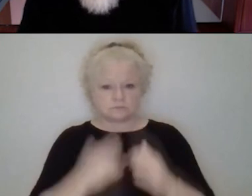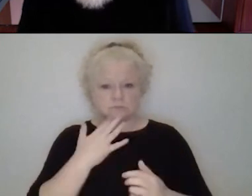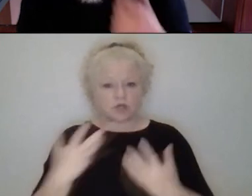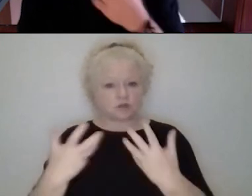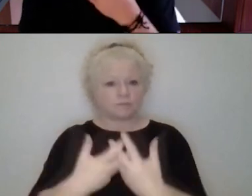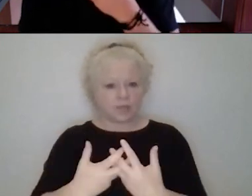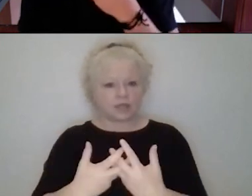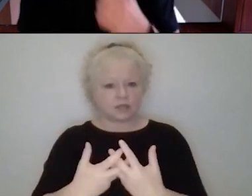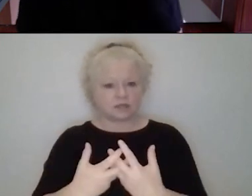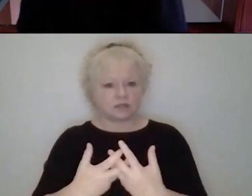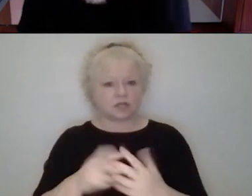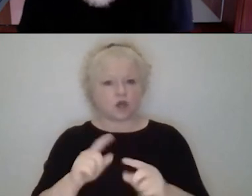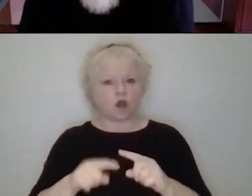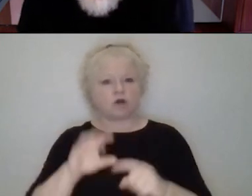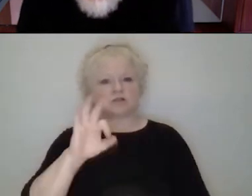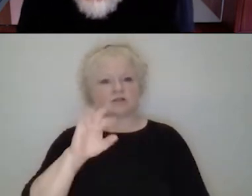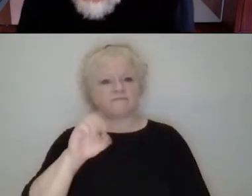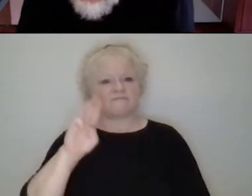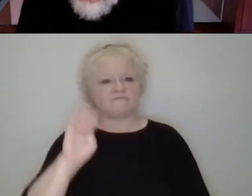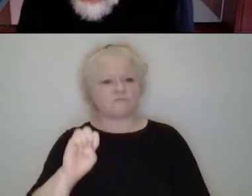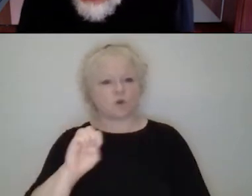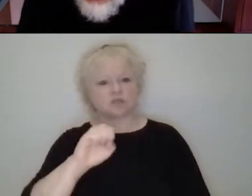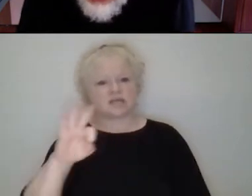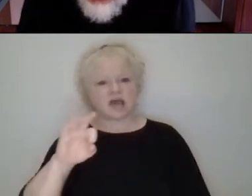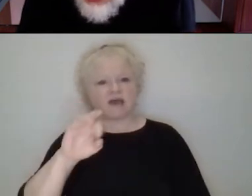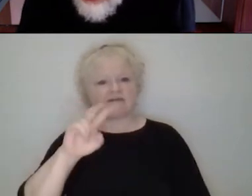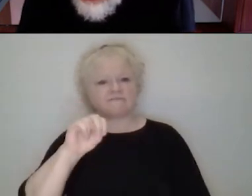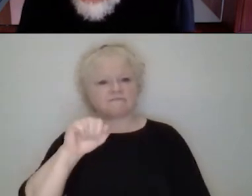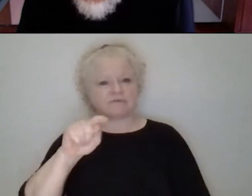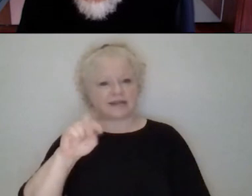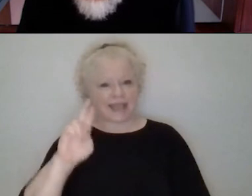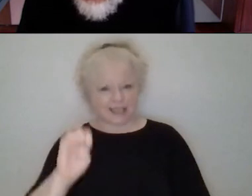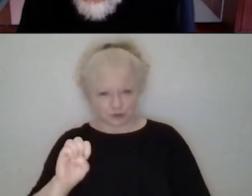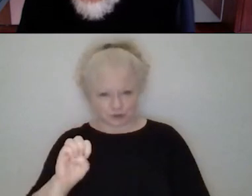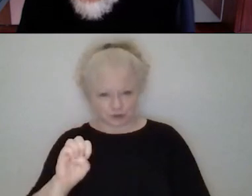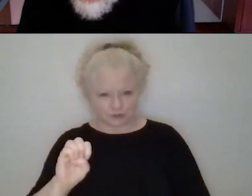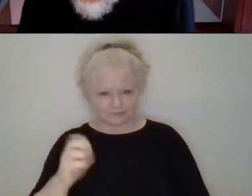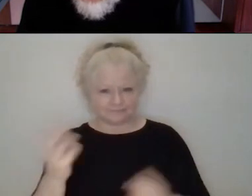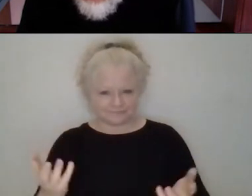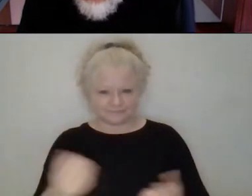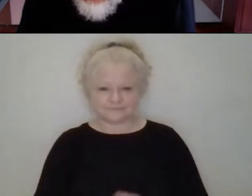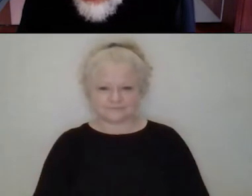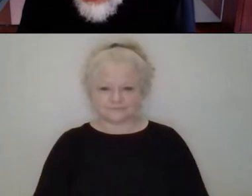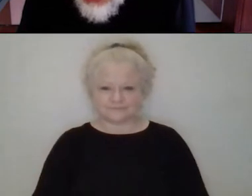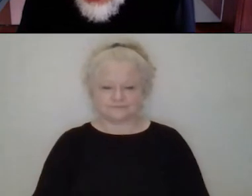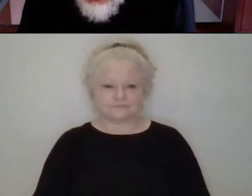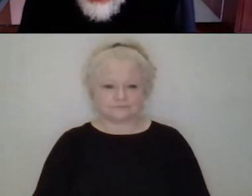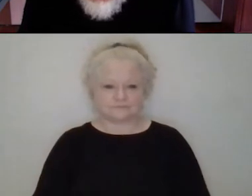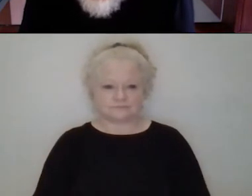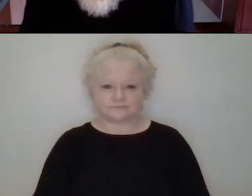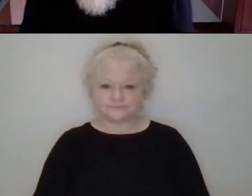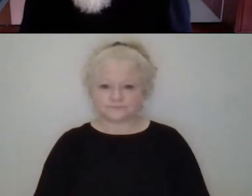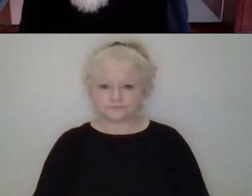that is called like a force of nature. And for sure, it talks about how economies define countries and